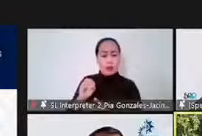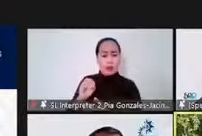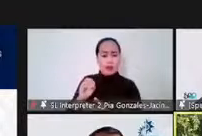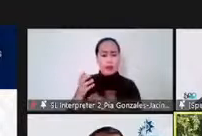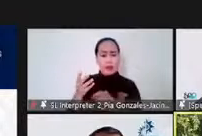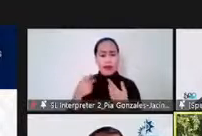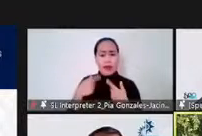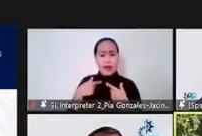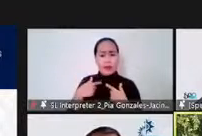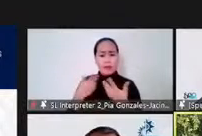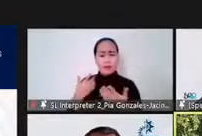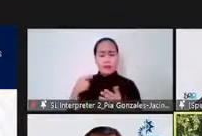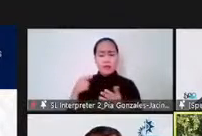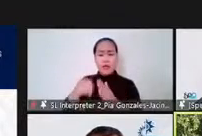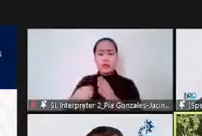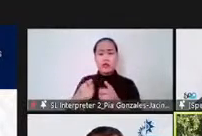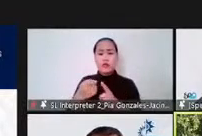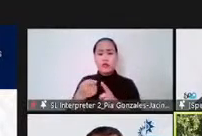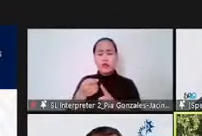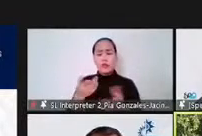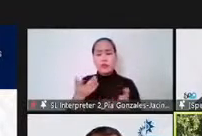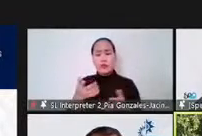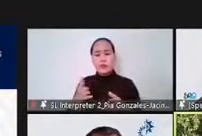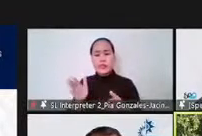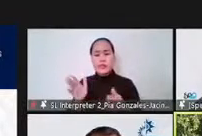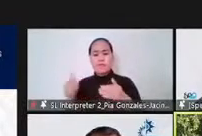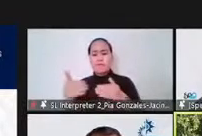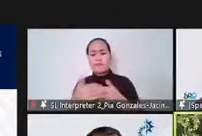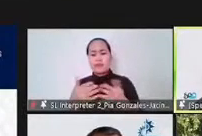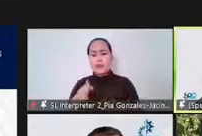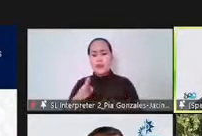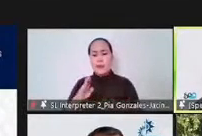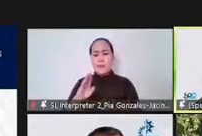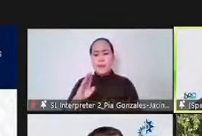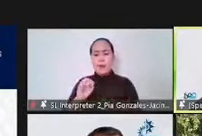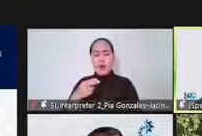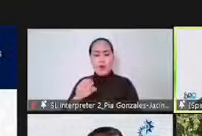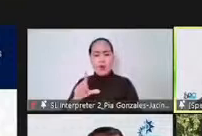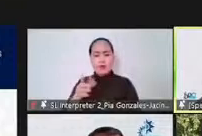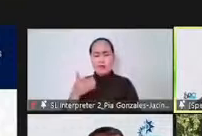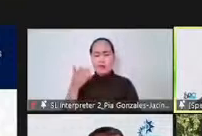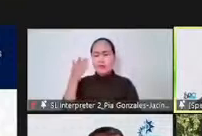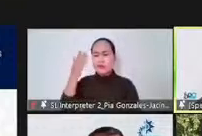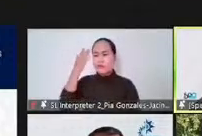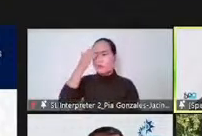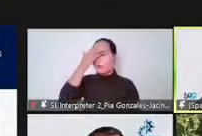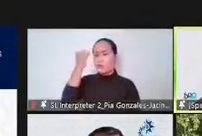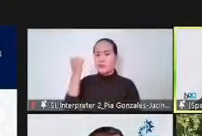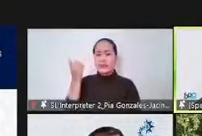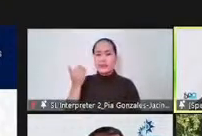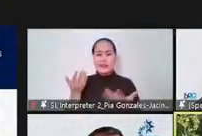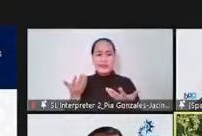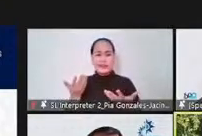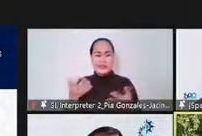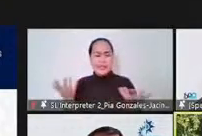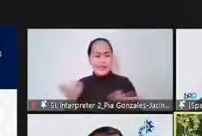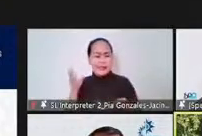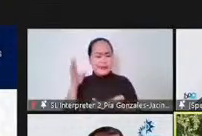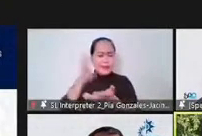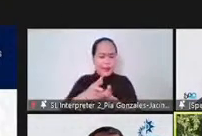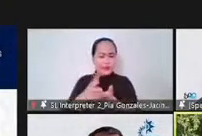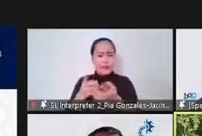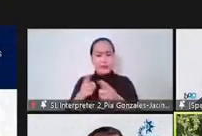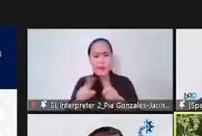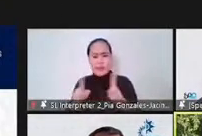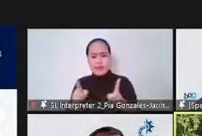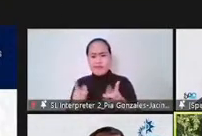And then down toward Bohol, and actually right across from the end of Olongo. I don't remember exactly. We visited